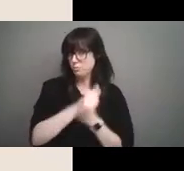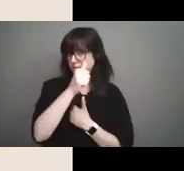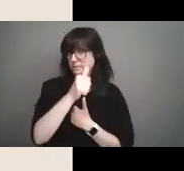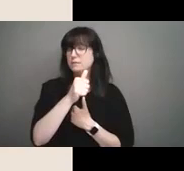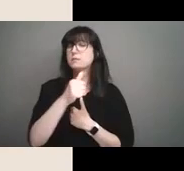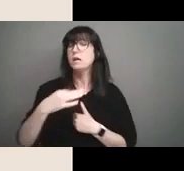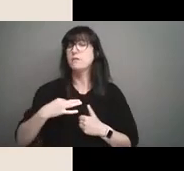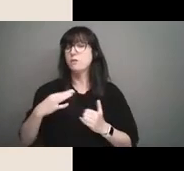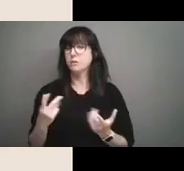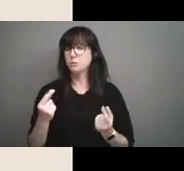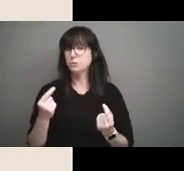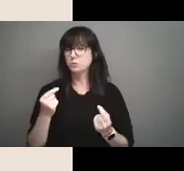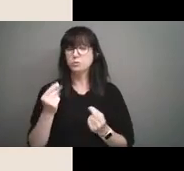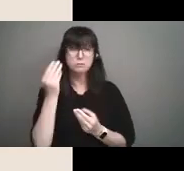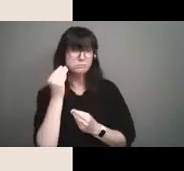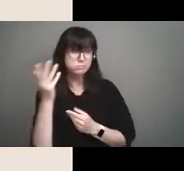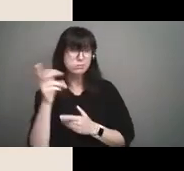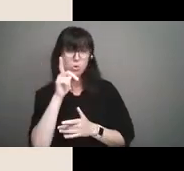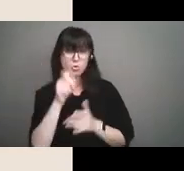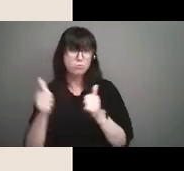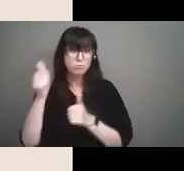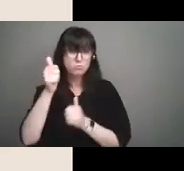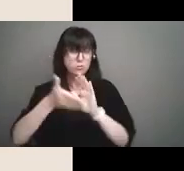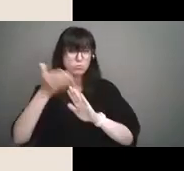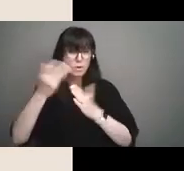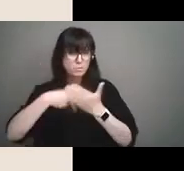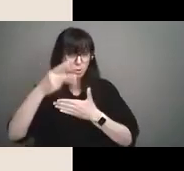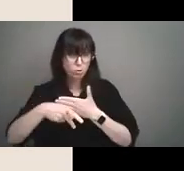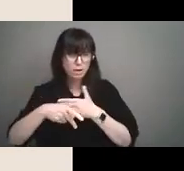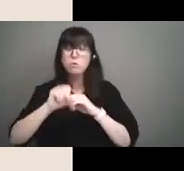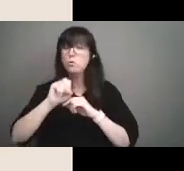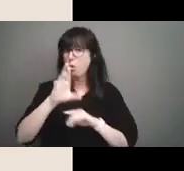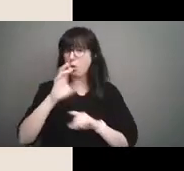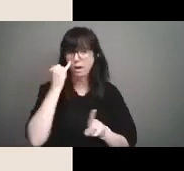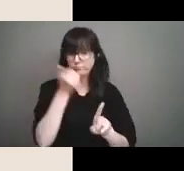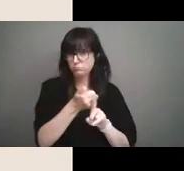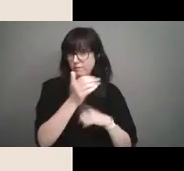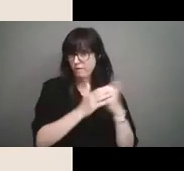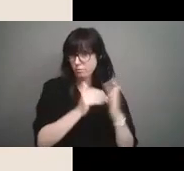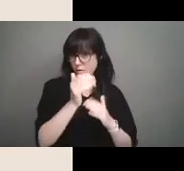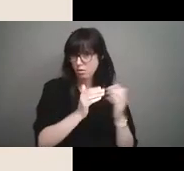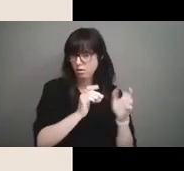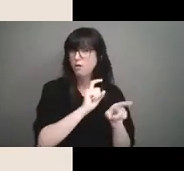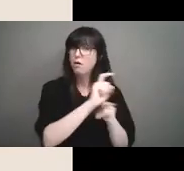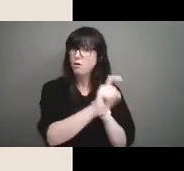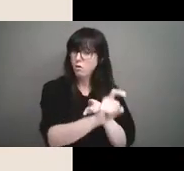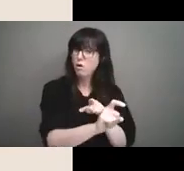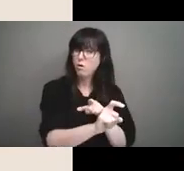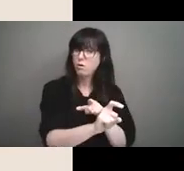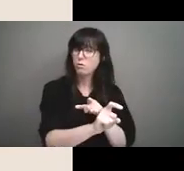come back to program leads, or if they're feeling comfortable, they can make a call to the person who